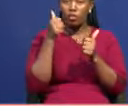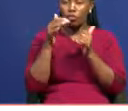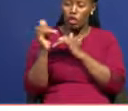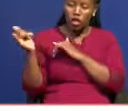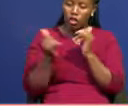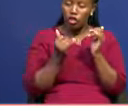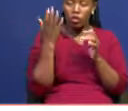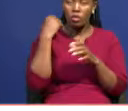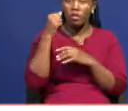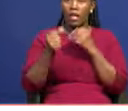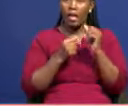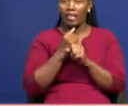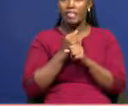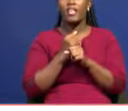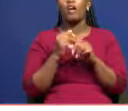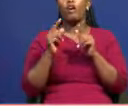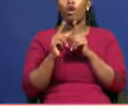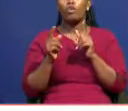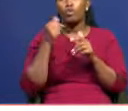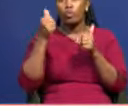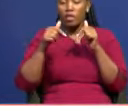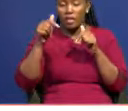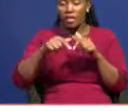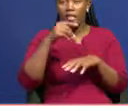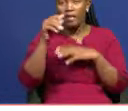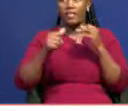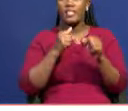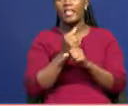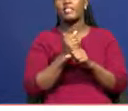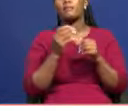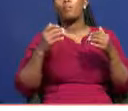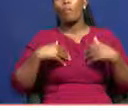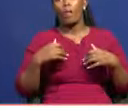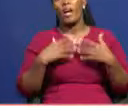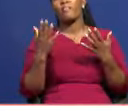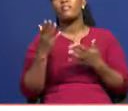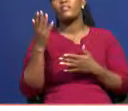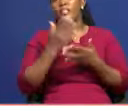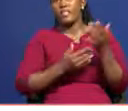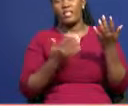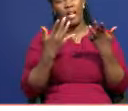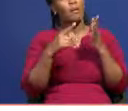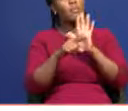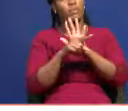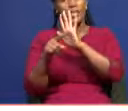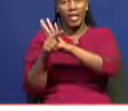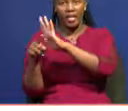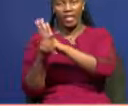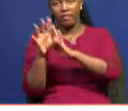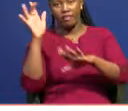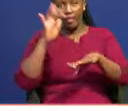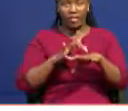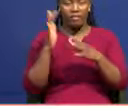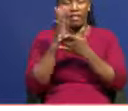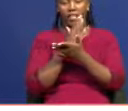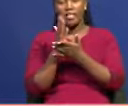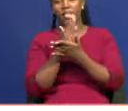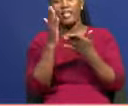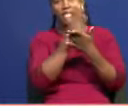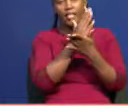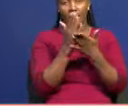and the ones that are being introduced last year tend to have some bit of a punitive aspect in the industry. Mm-hmm. The changes